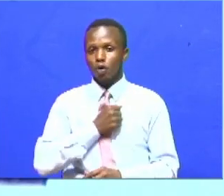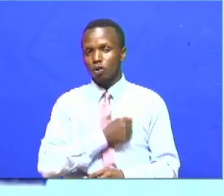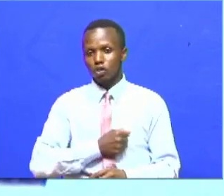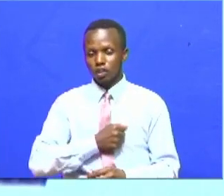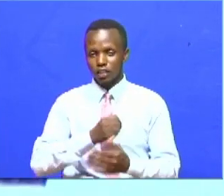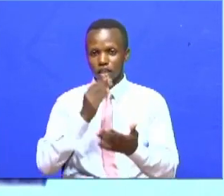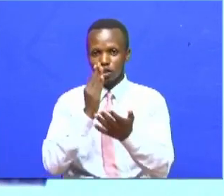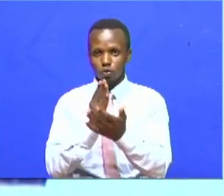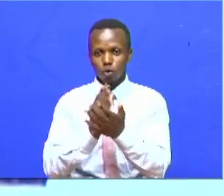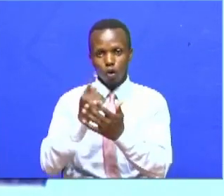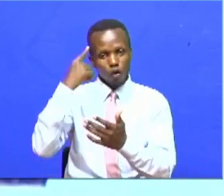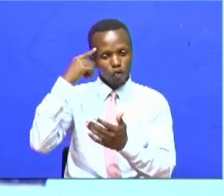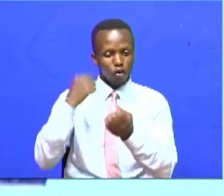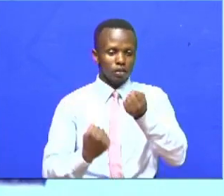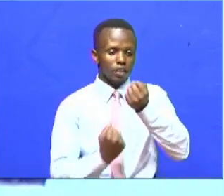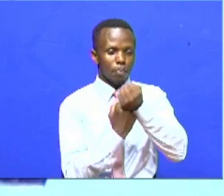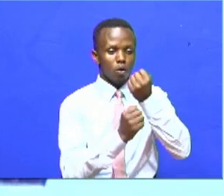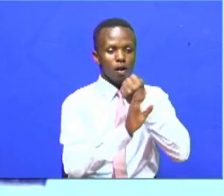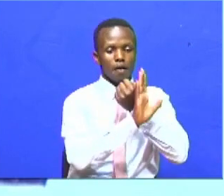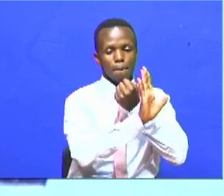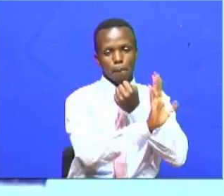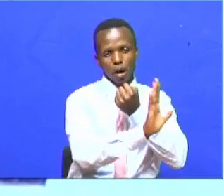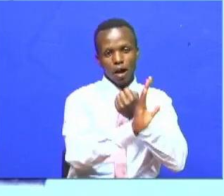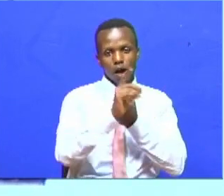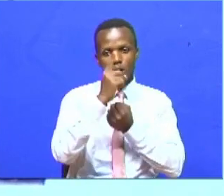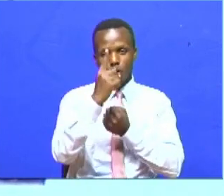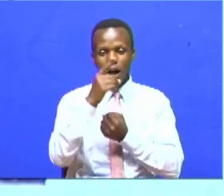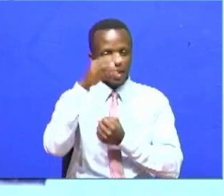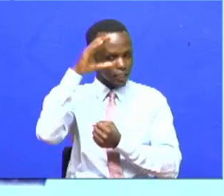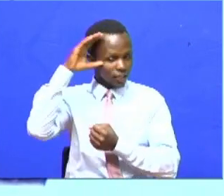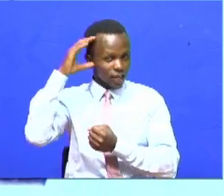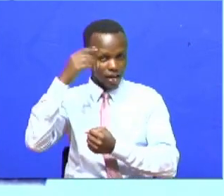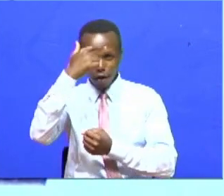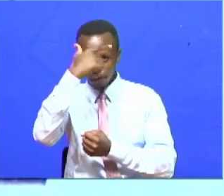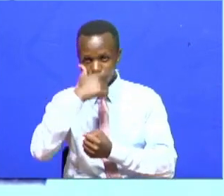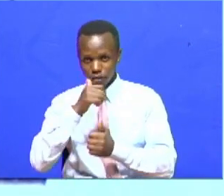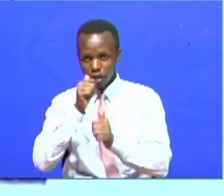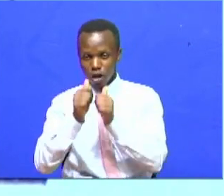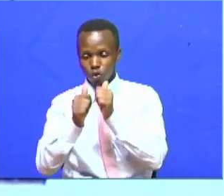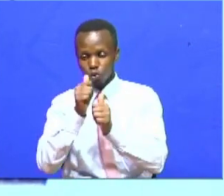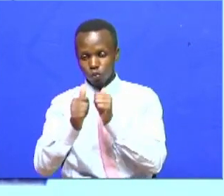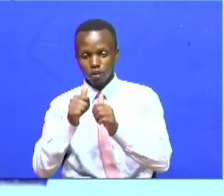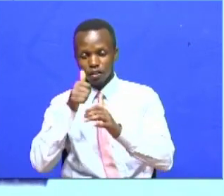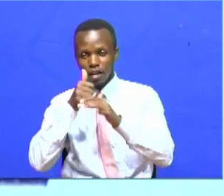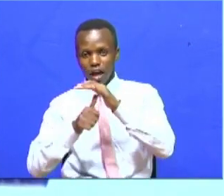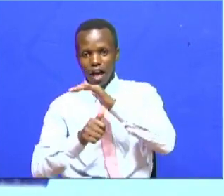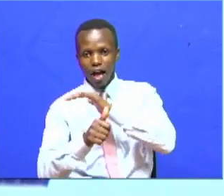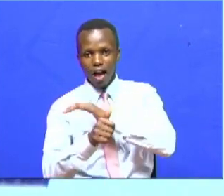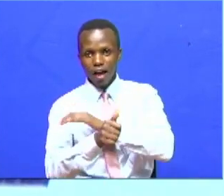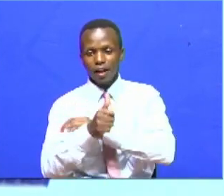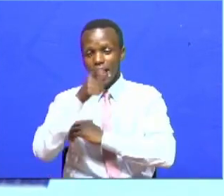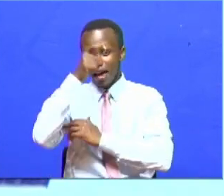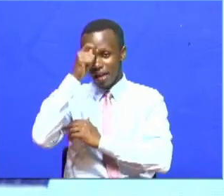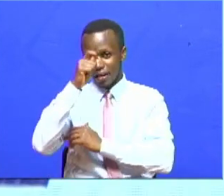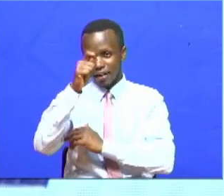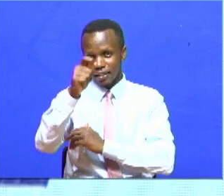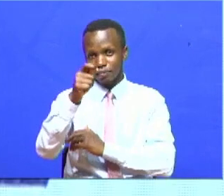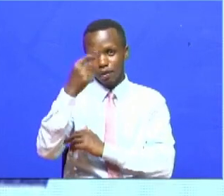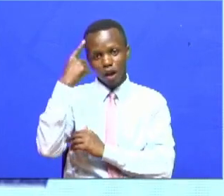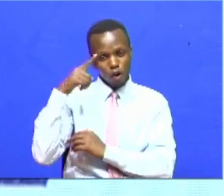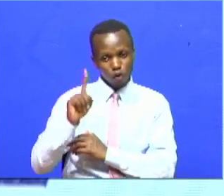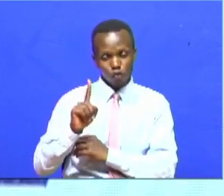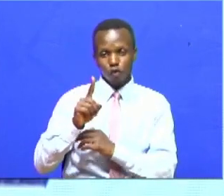in its support for the One China policy, which is grounded on respect for